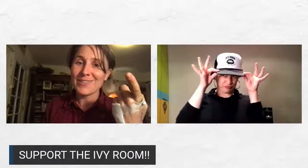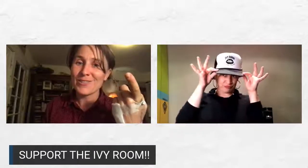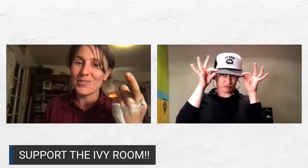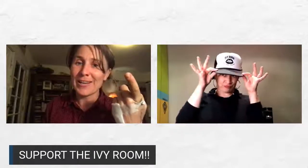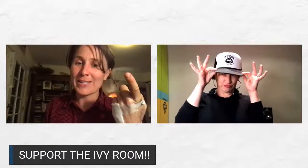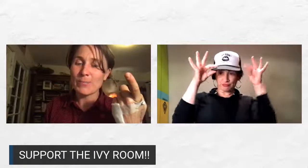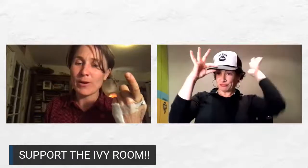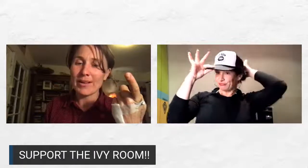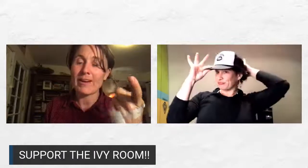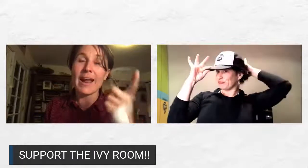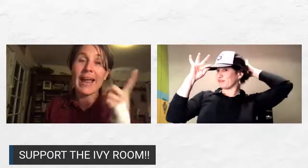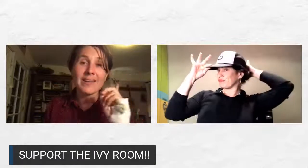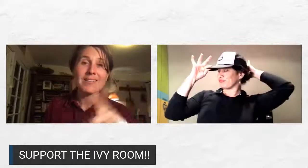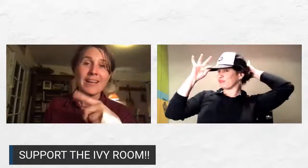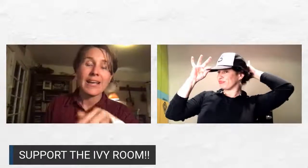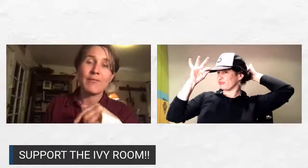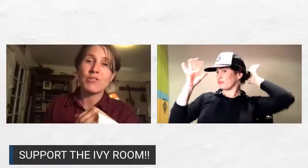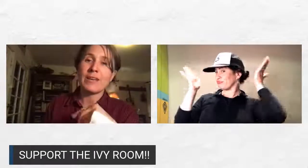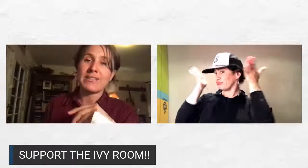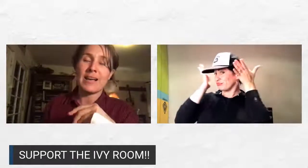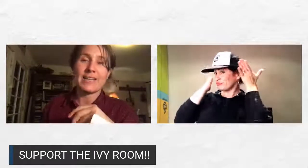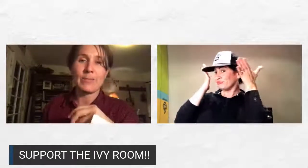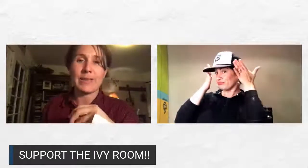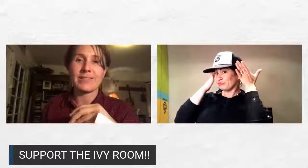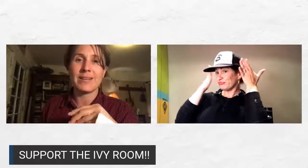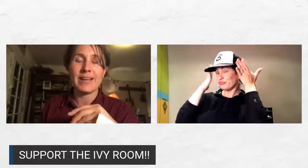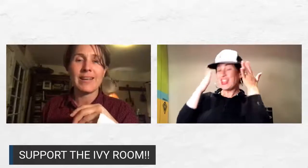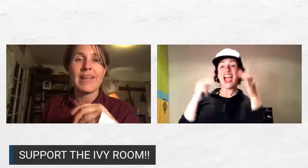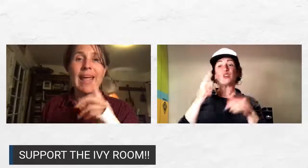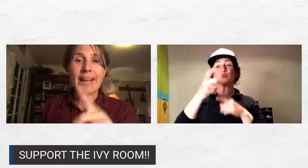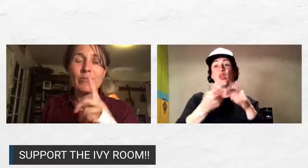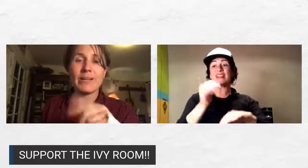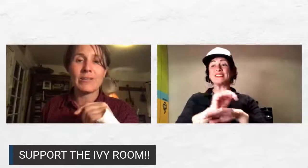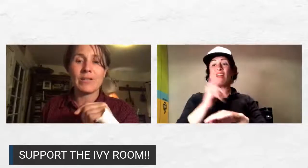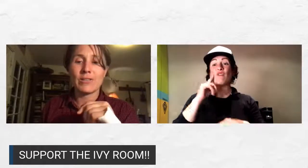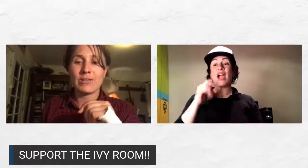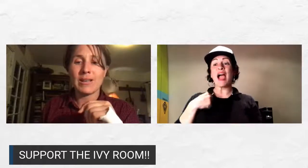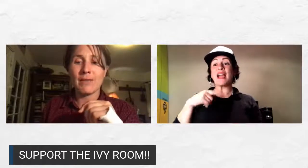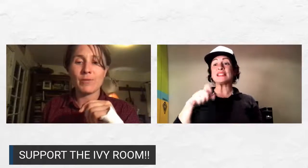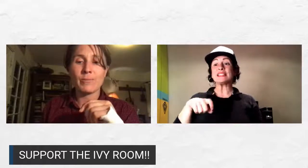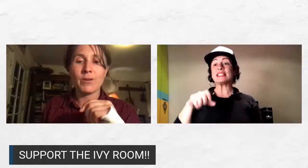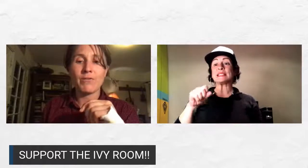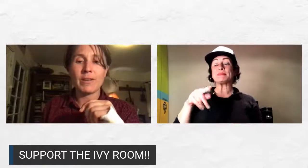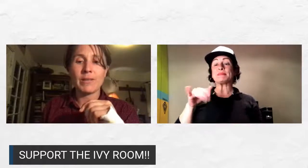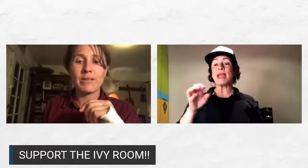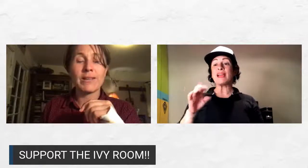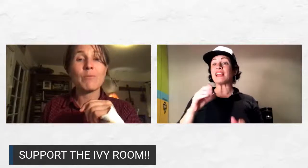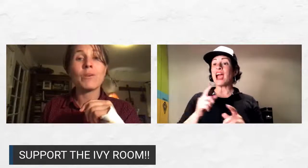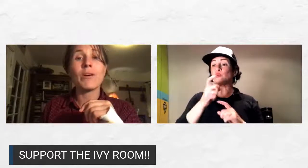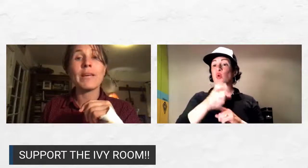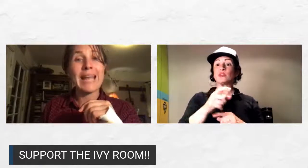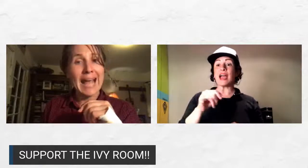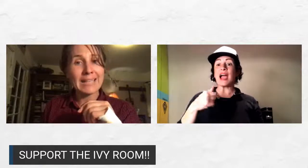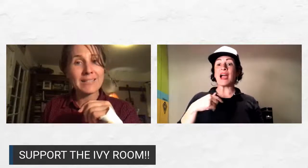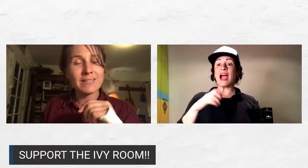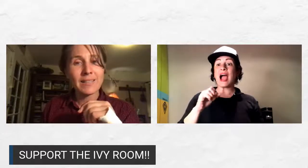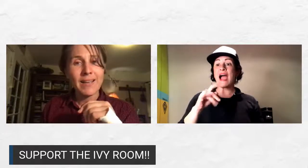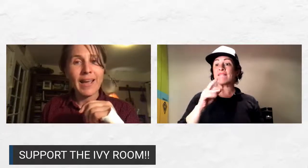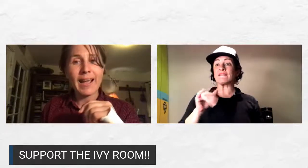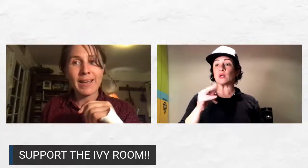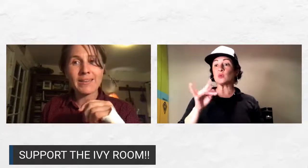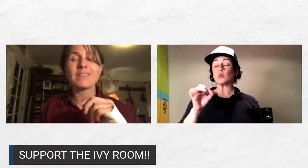like Jenny is sporting here. And if you donate to I Need Space tonight and you make a donation to the Ivy Room's GoFundMe, your name will go in a